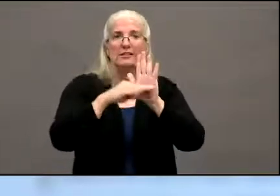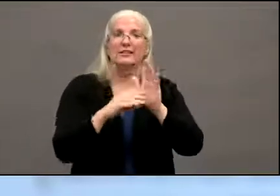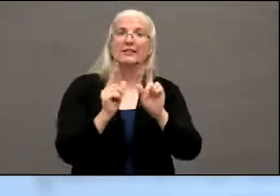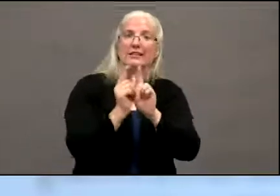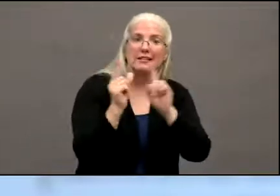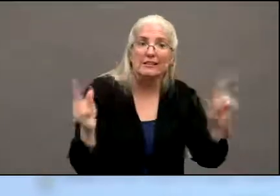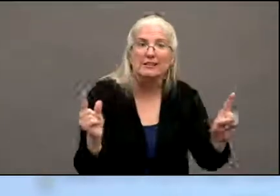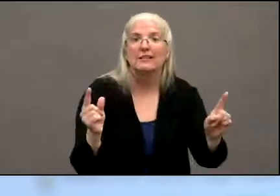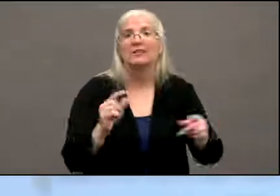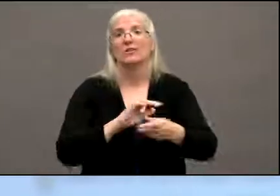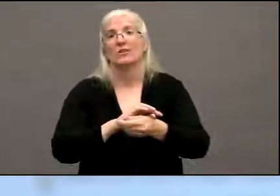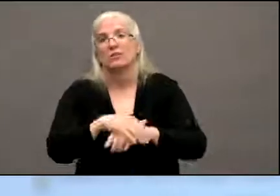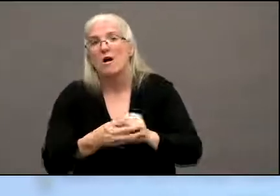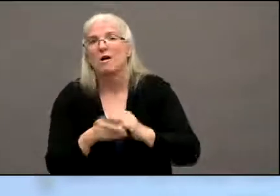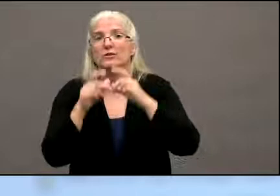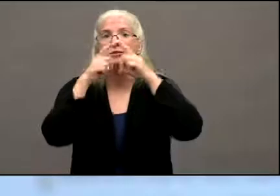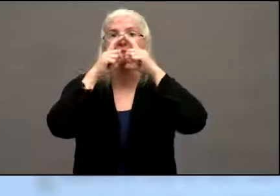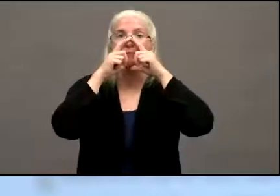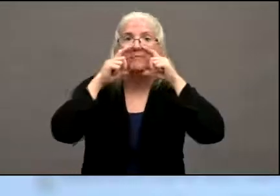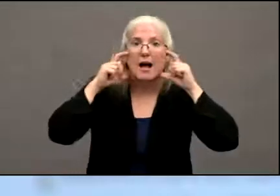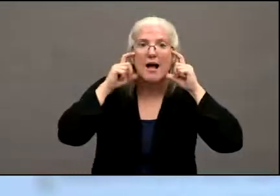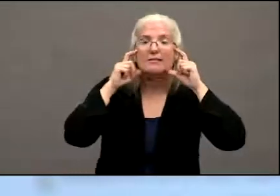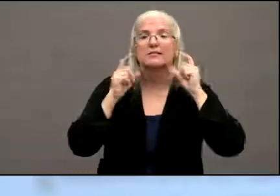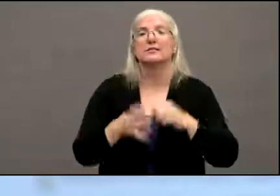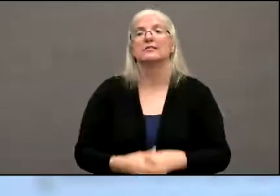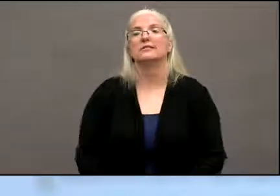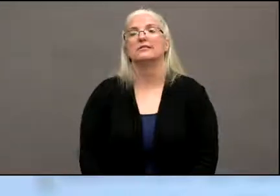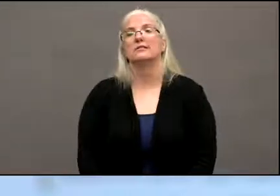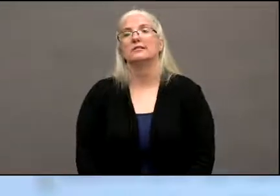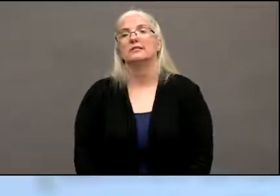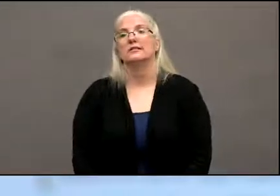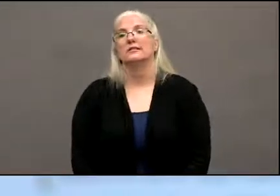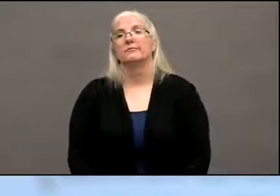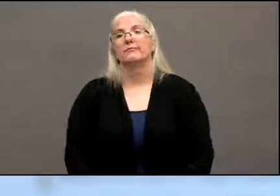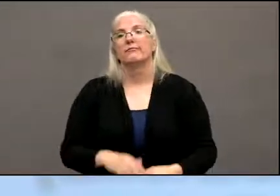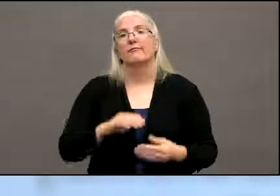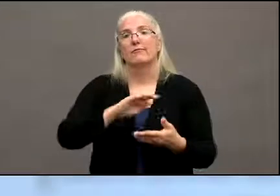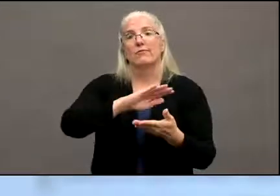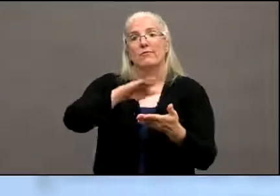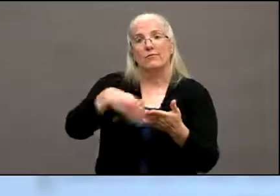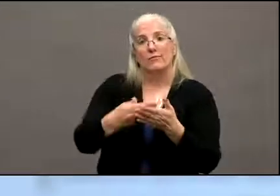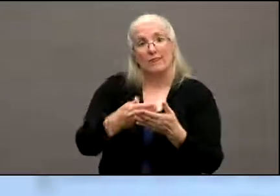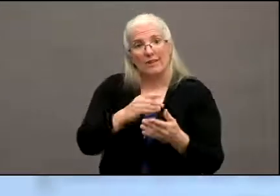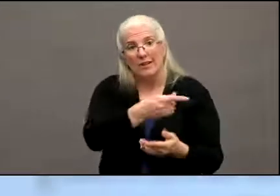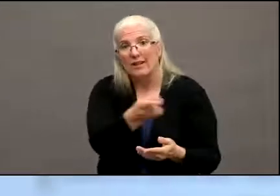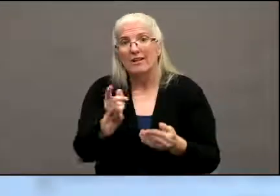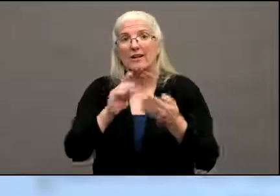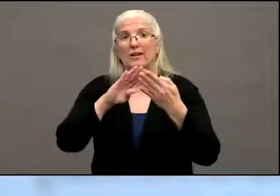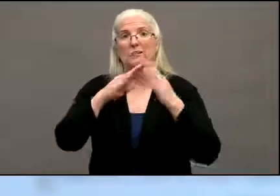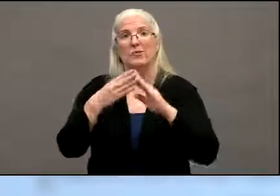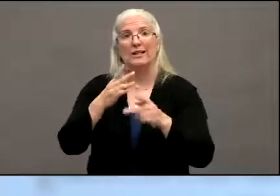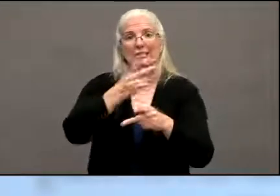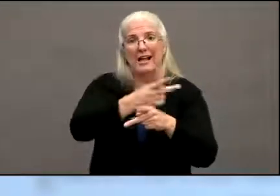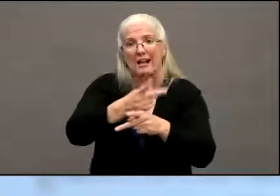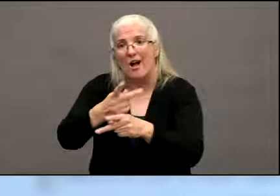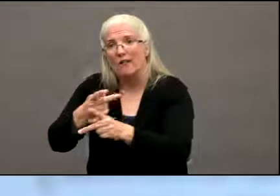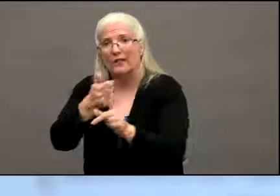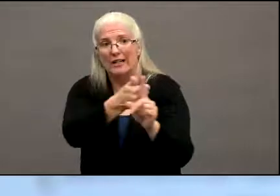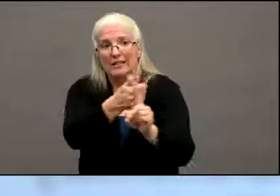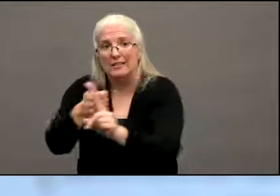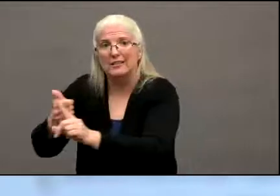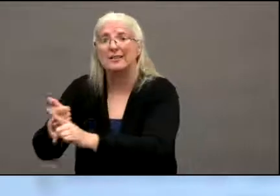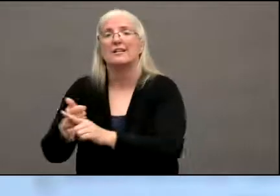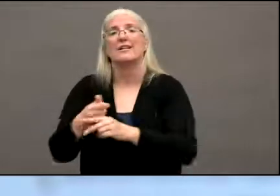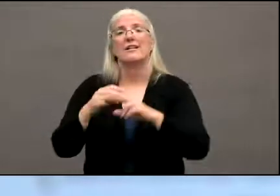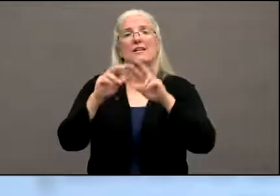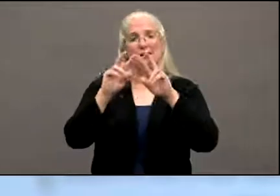coverings, everybody abiding by the social distancing protocol, everybody taking really good care of yourself. Monitor your health, check on your